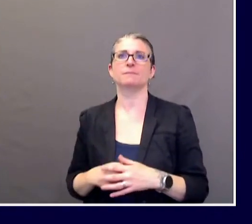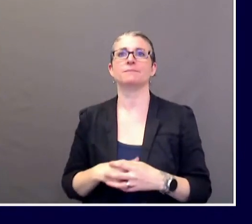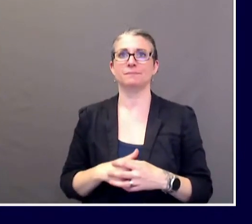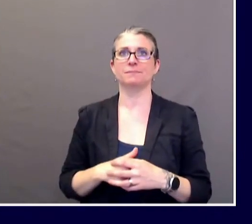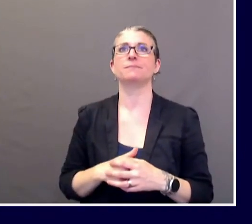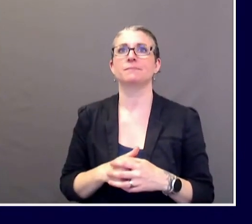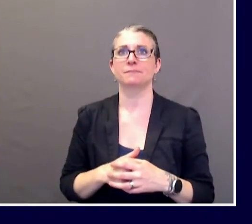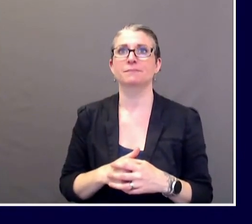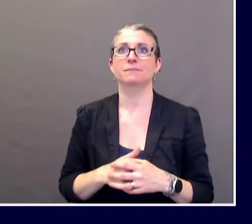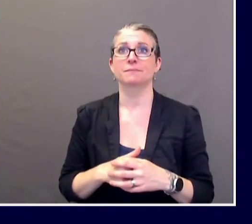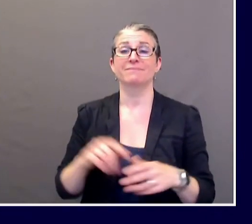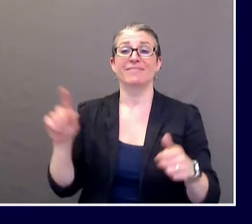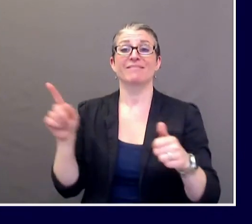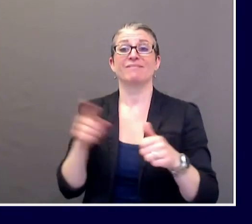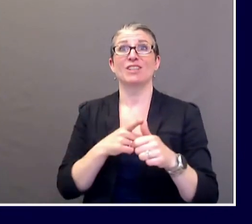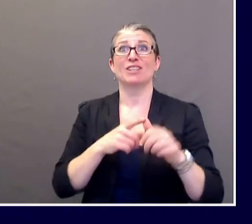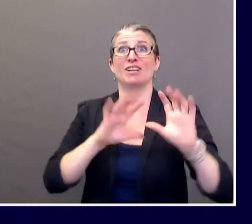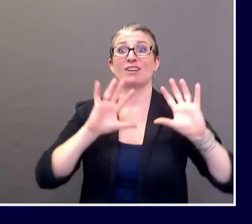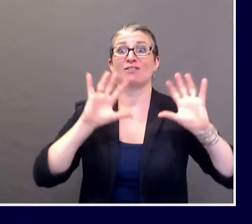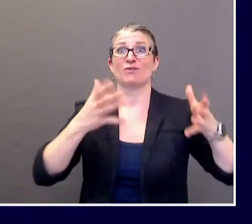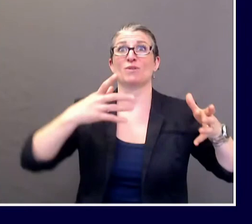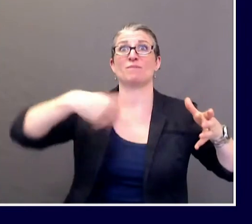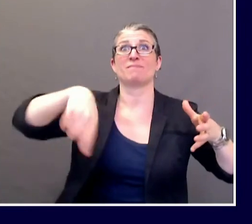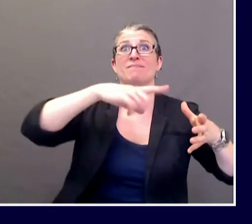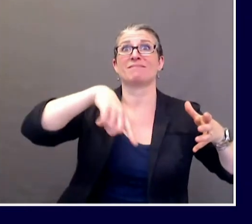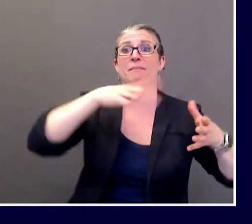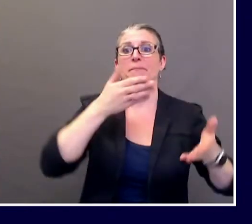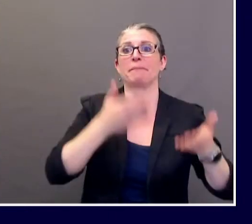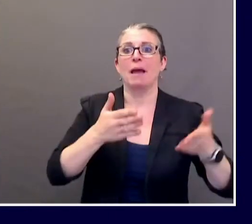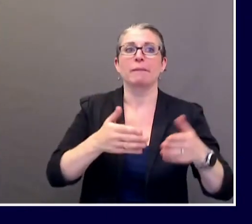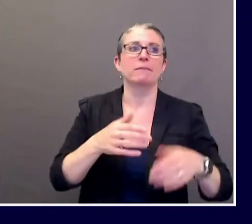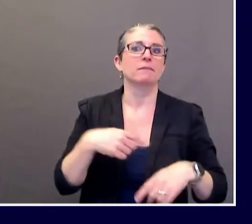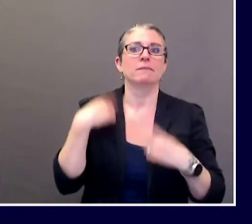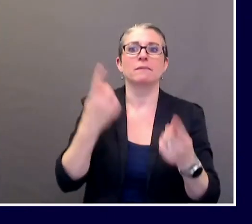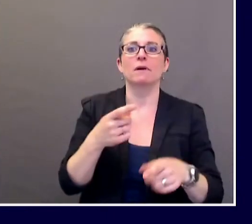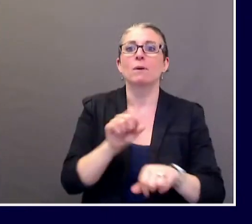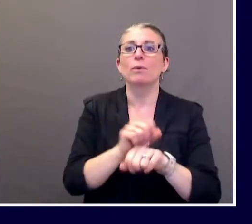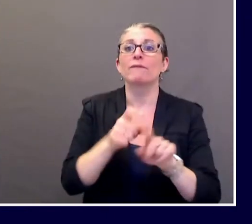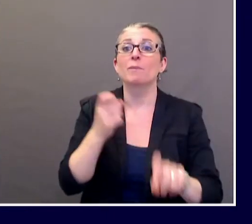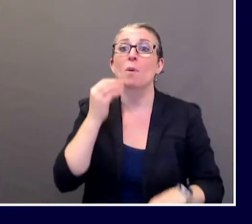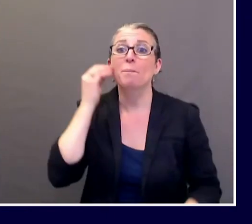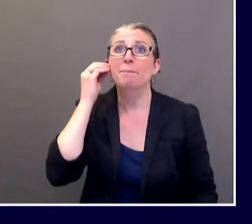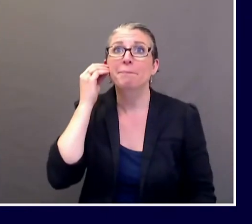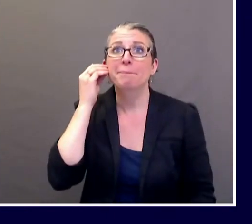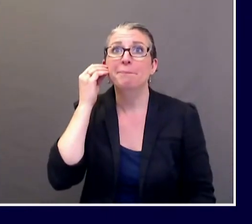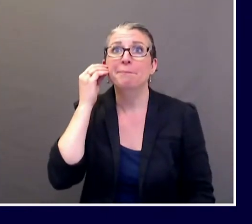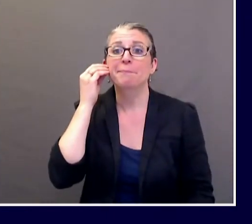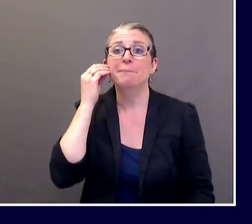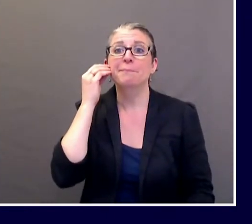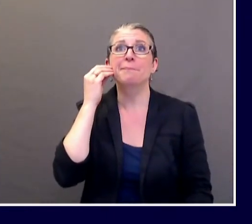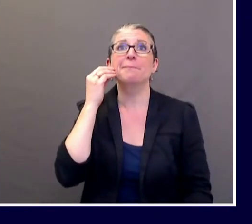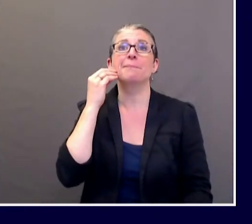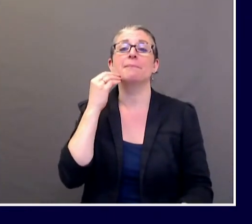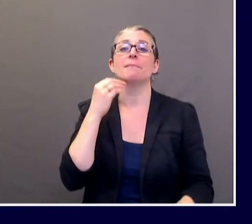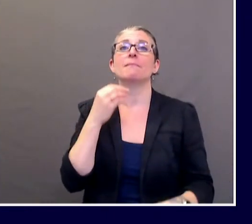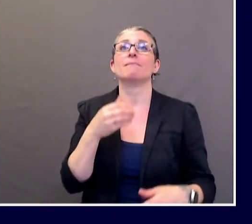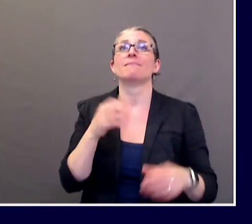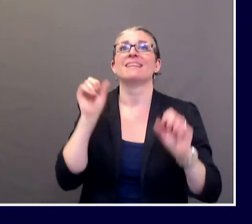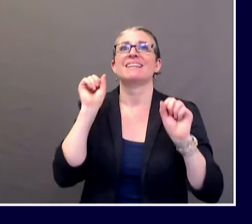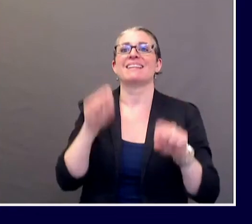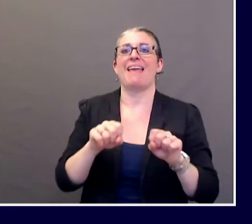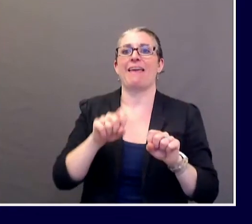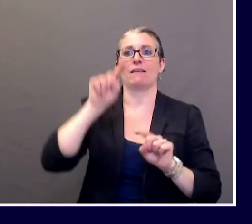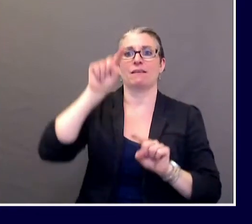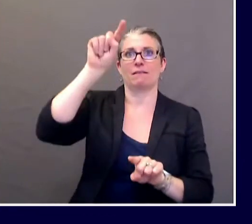home, they could set their hours, and they could predict where they would be 2 Tuesdays from now at 12:35 p.m.